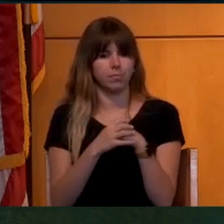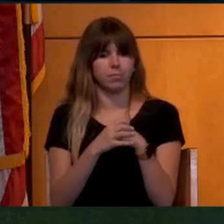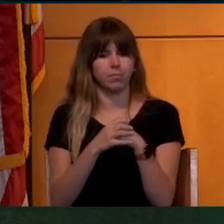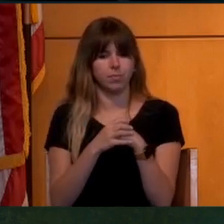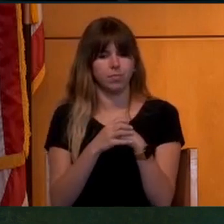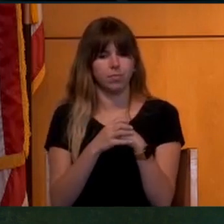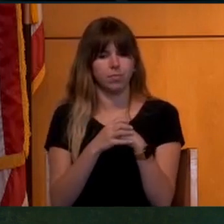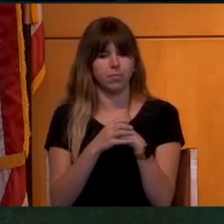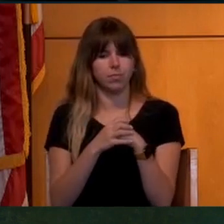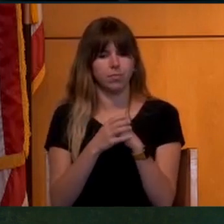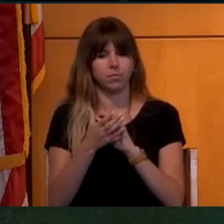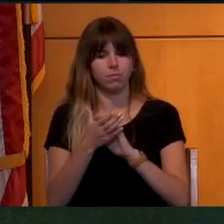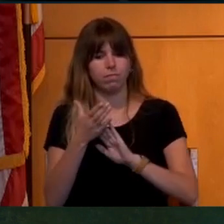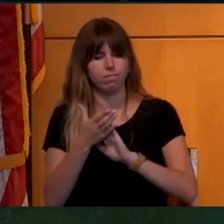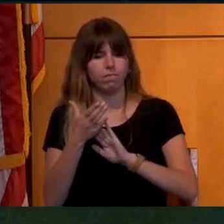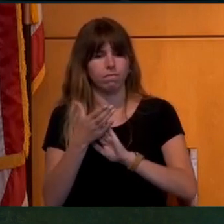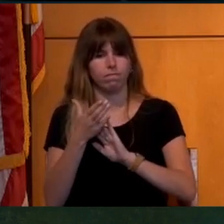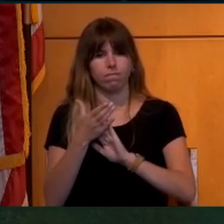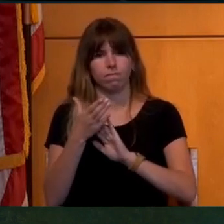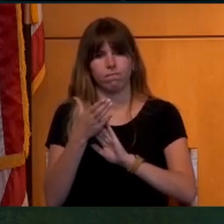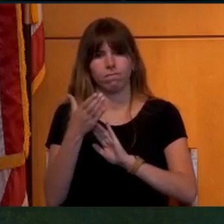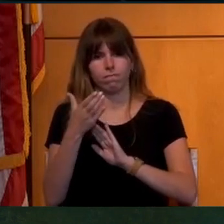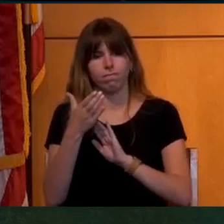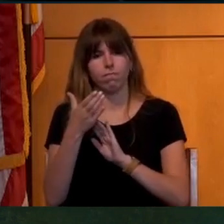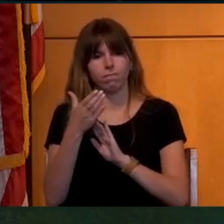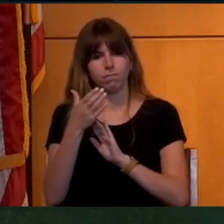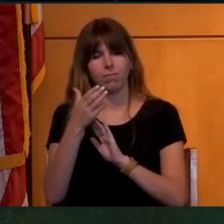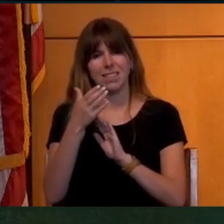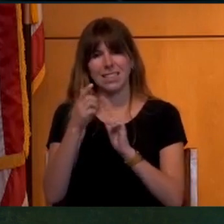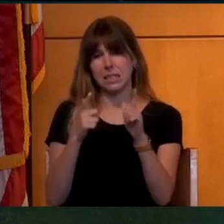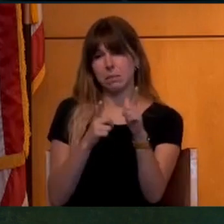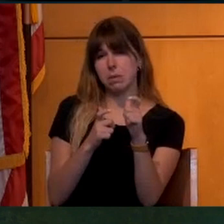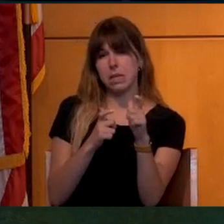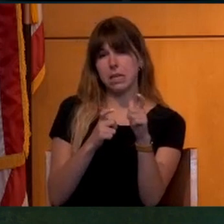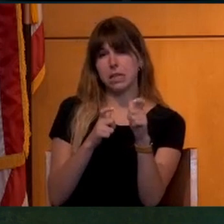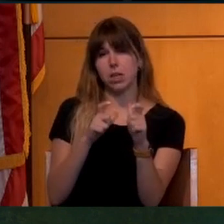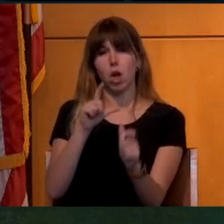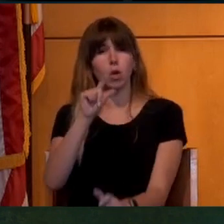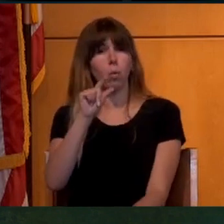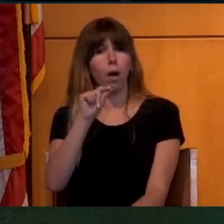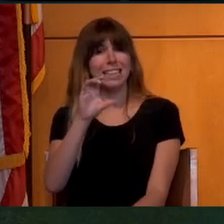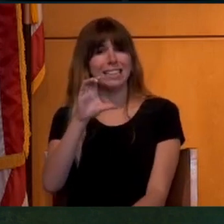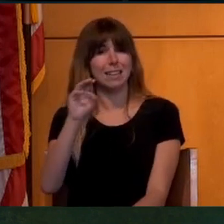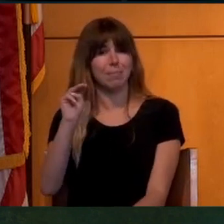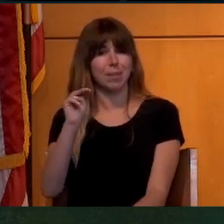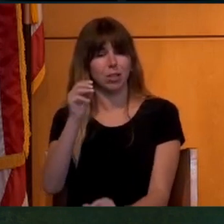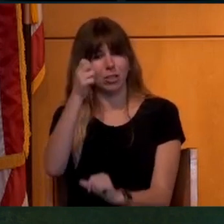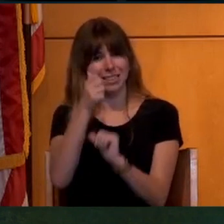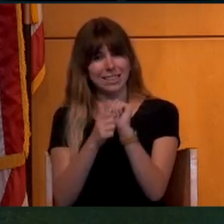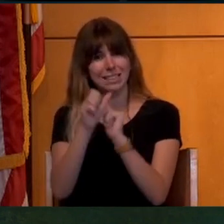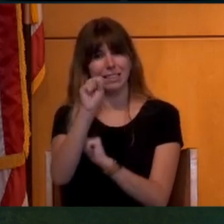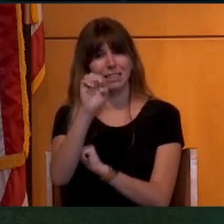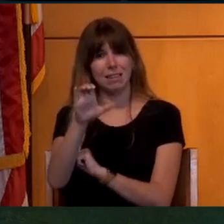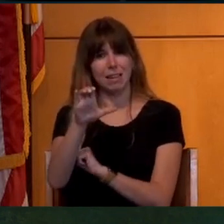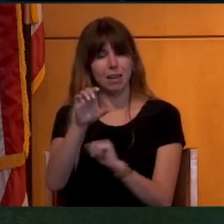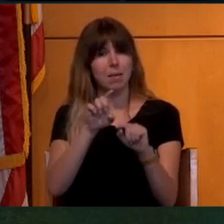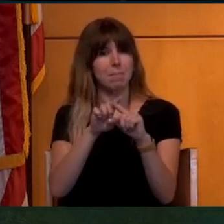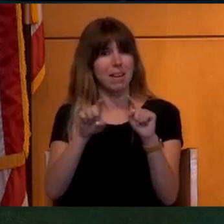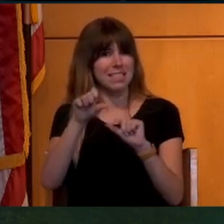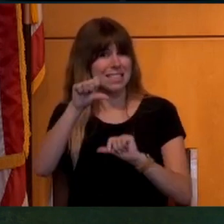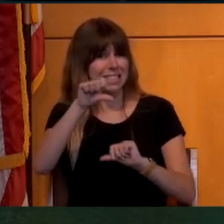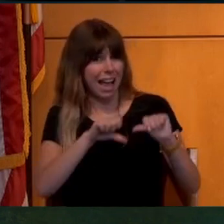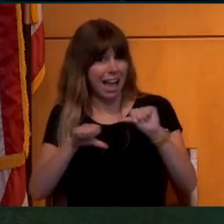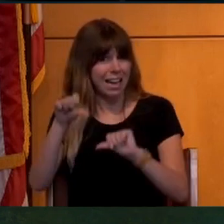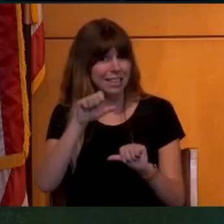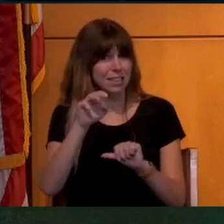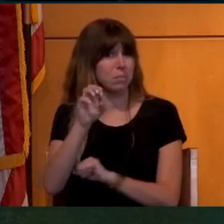functionality in place and time. Its max speed is about 20 centimeters per second, but when we're in science mode, we're only going 10 centimeters